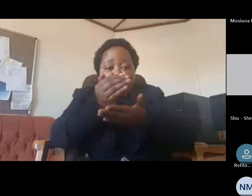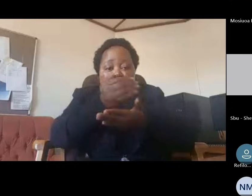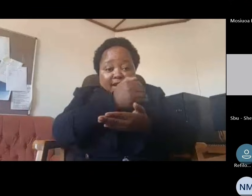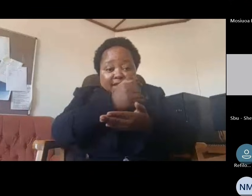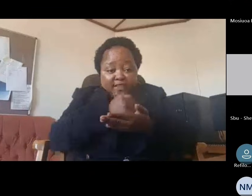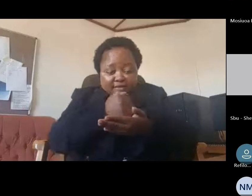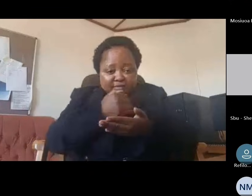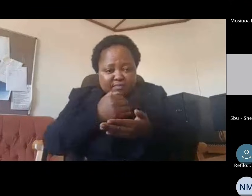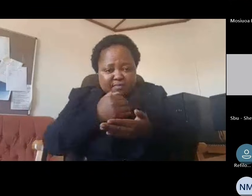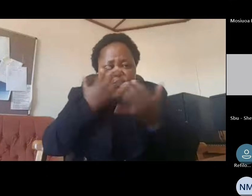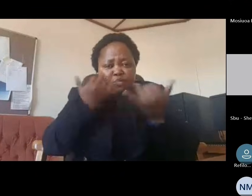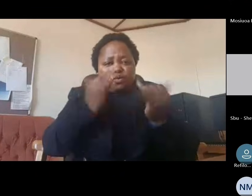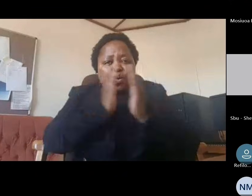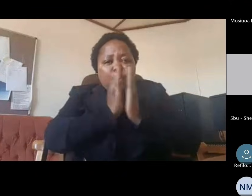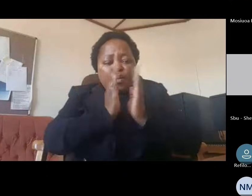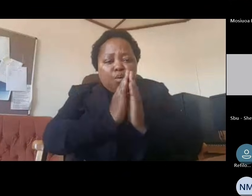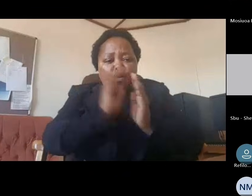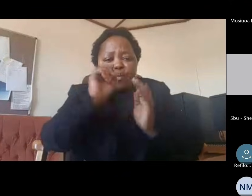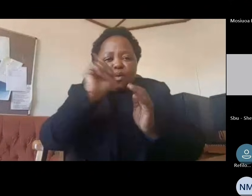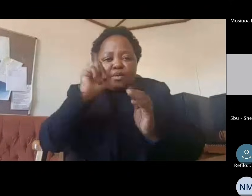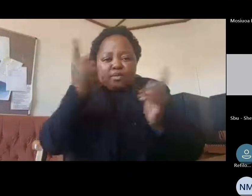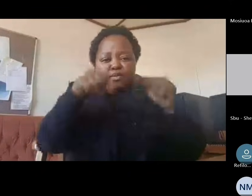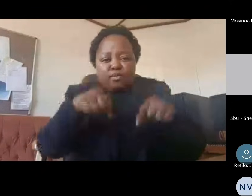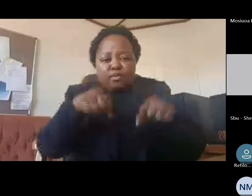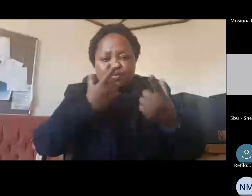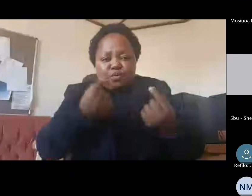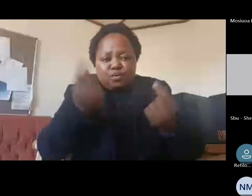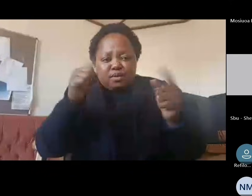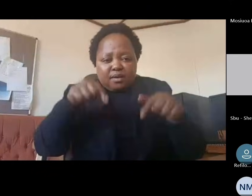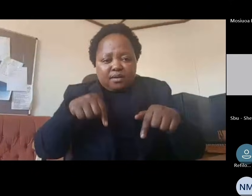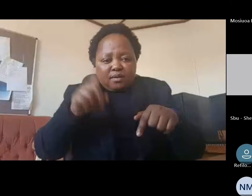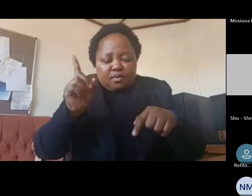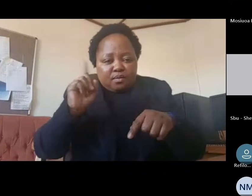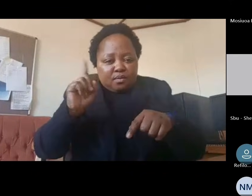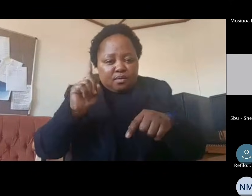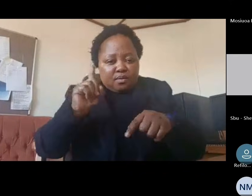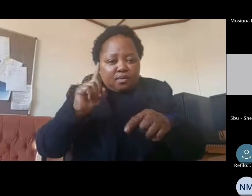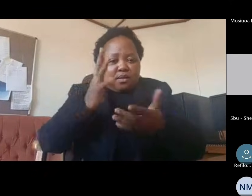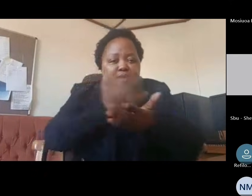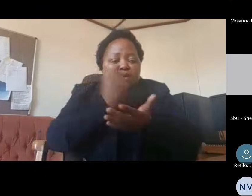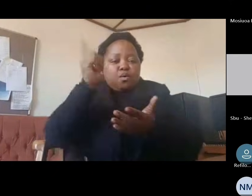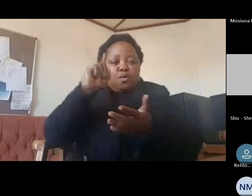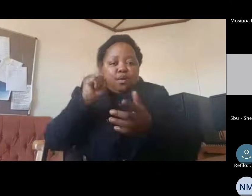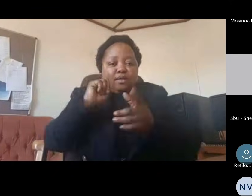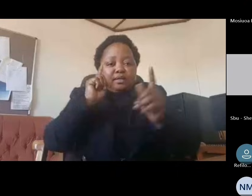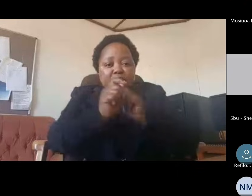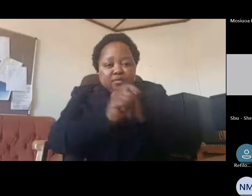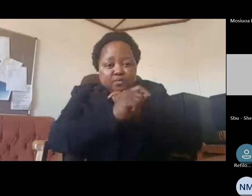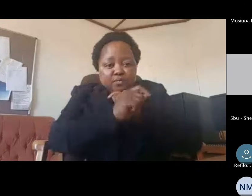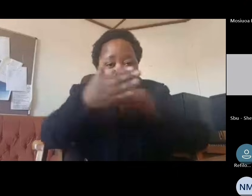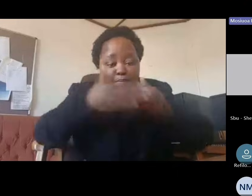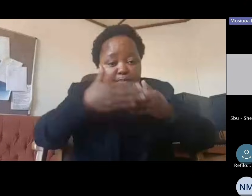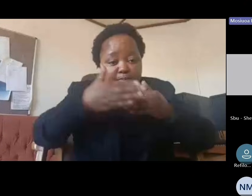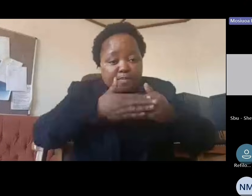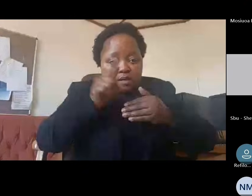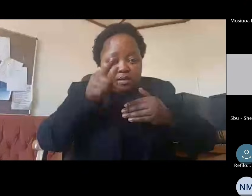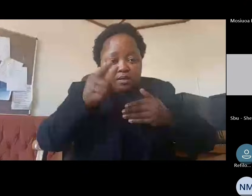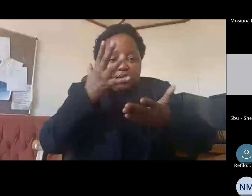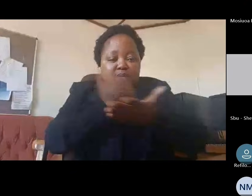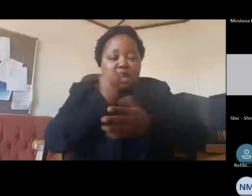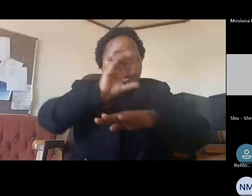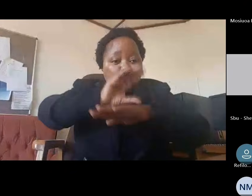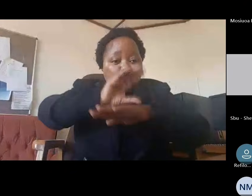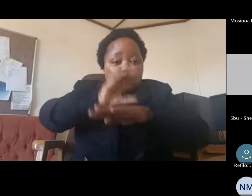urge you to do today is, take down the transcript of this meeting, take down the comments that you've received,